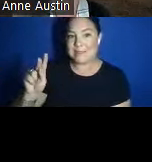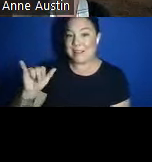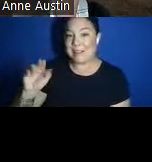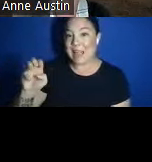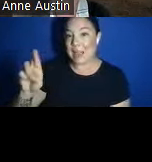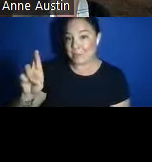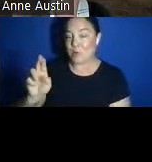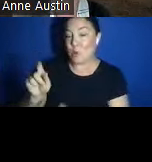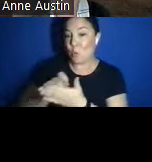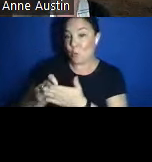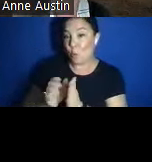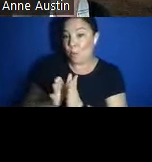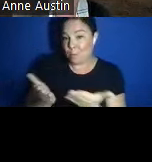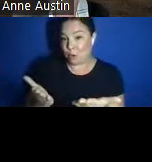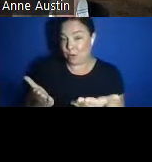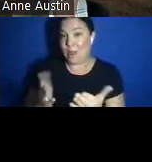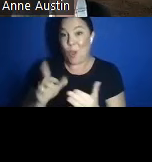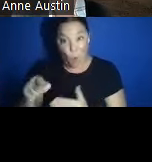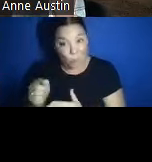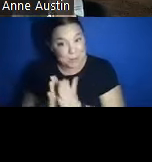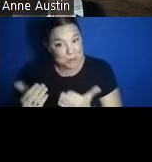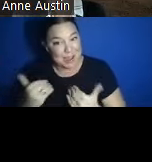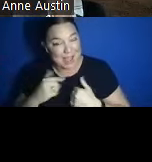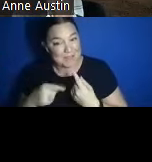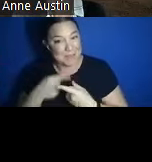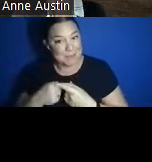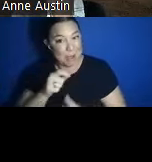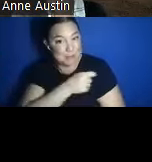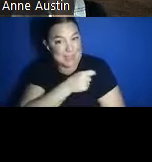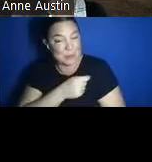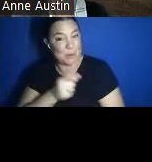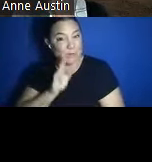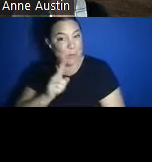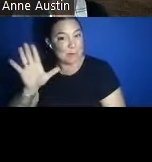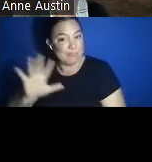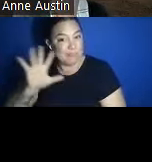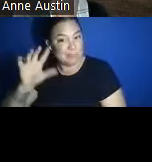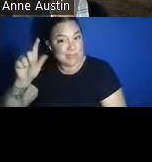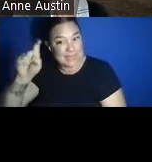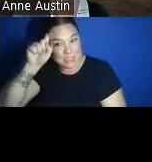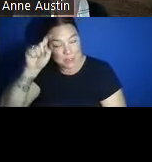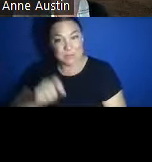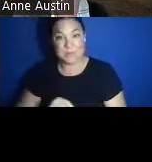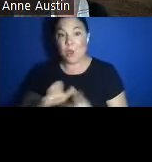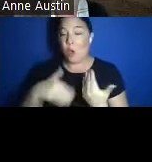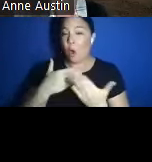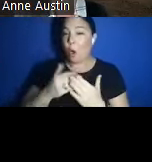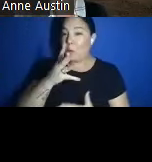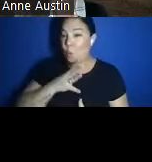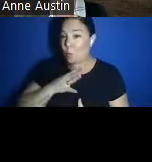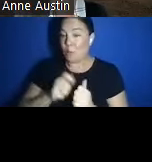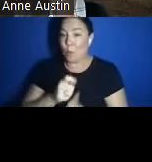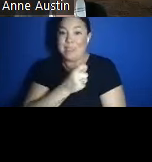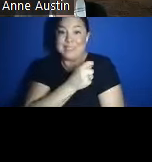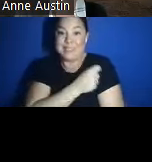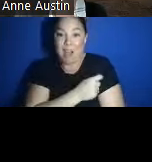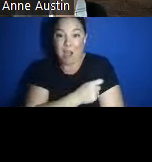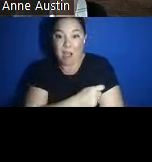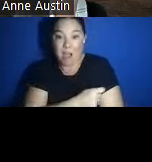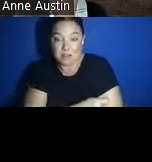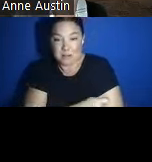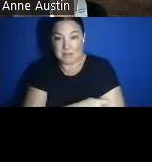in ancient Egypt, said that in translation, that all the women tattooed by dots or strokes whose mummies or